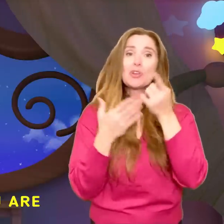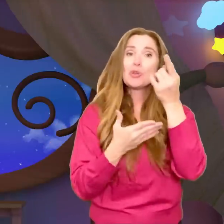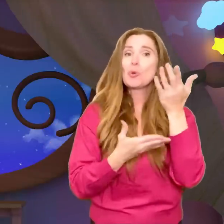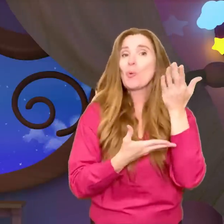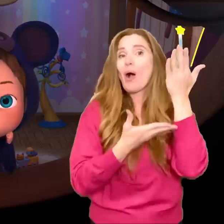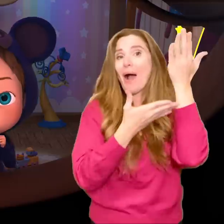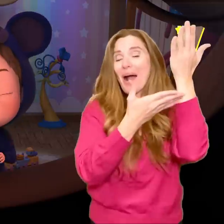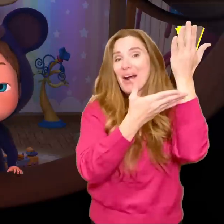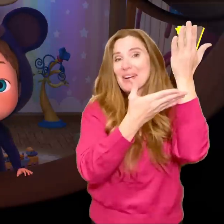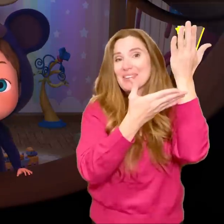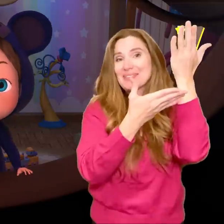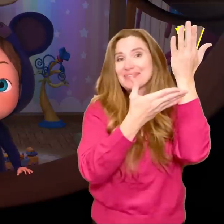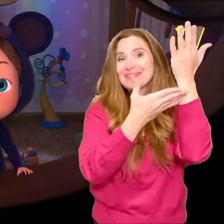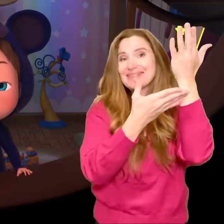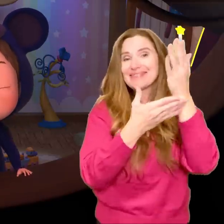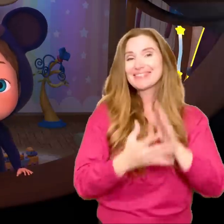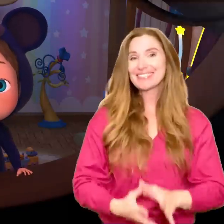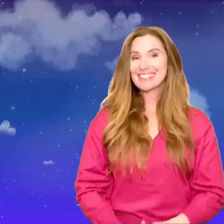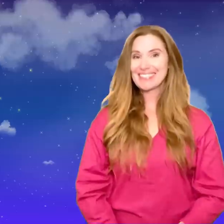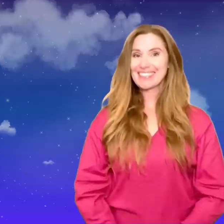why foreign